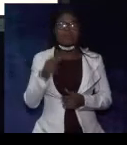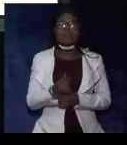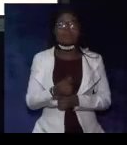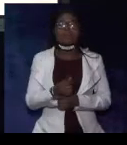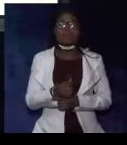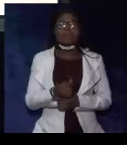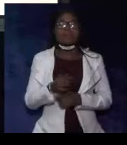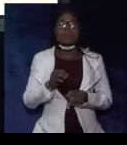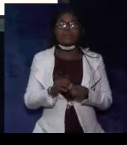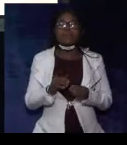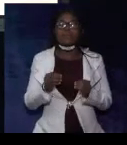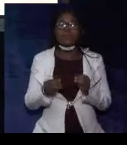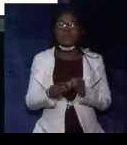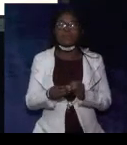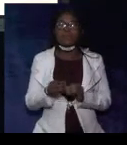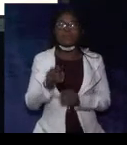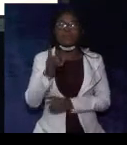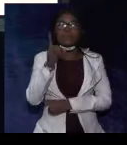them one by one.